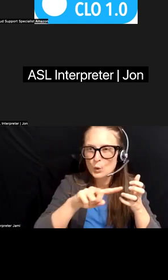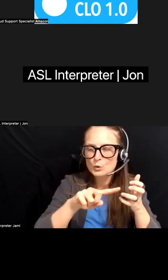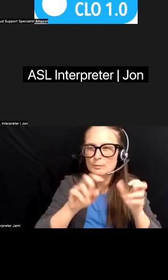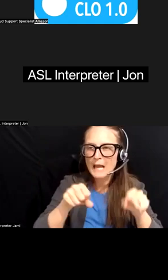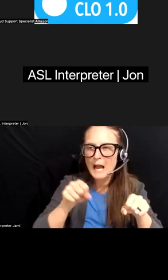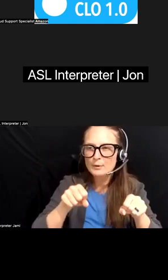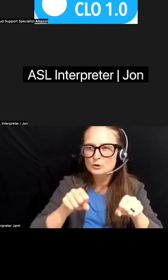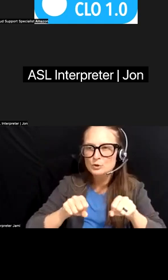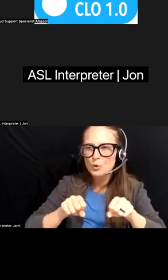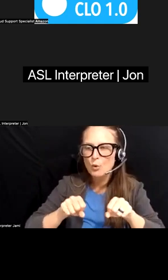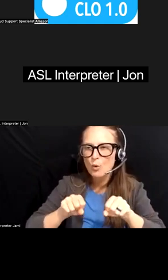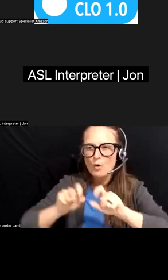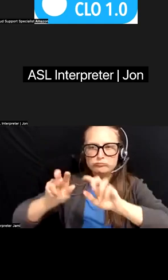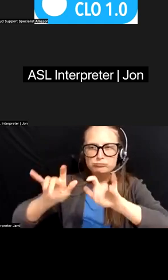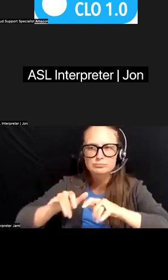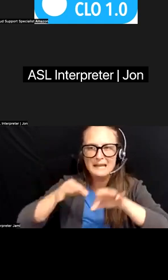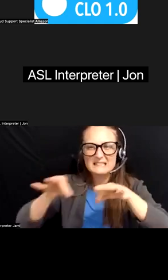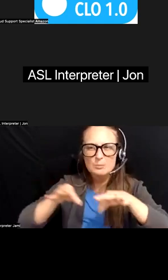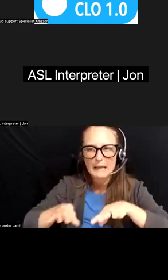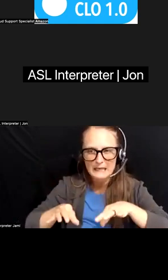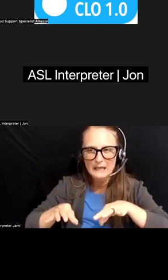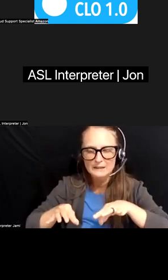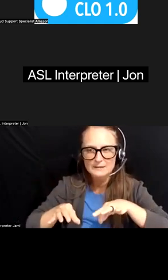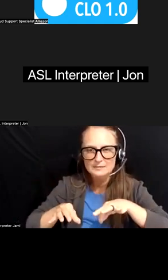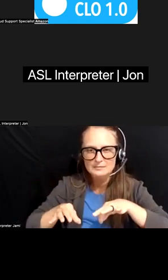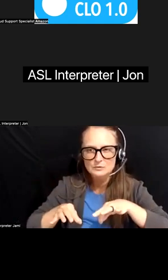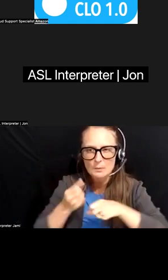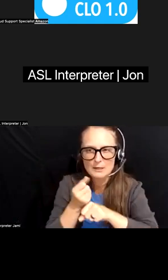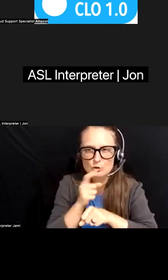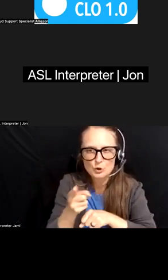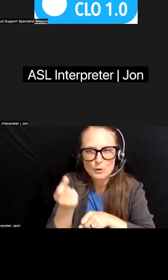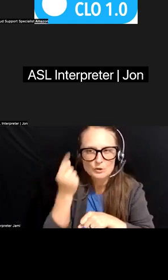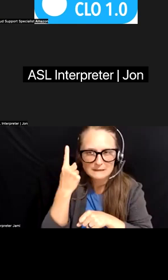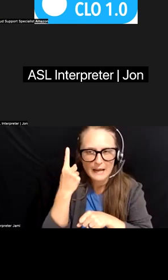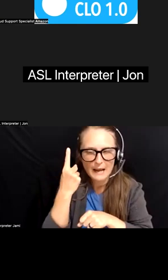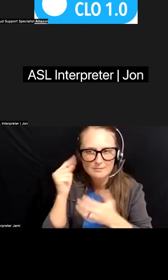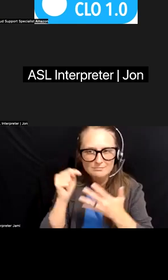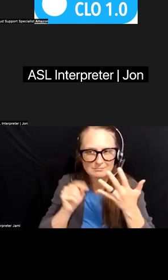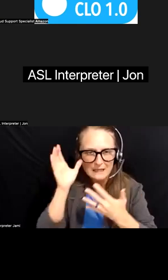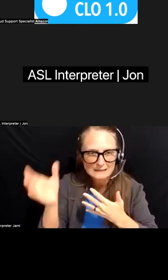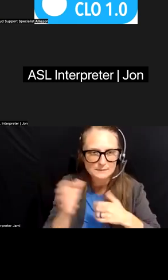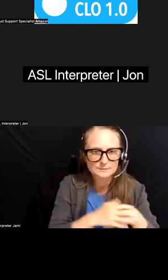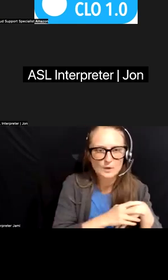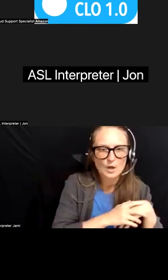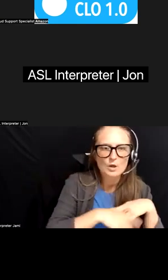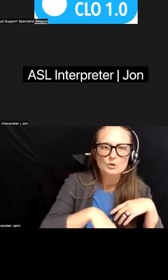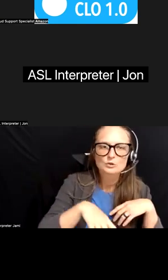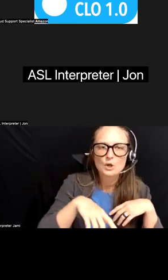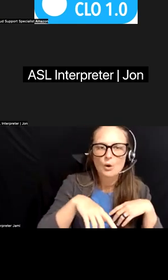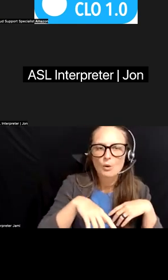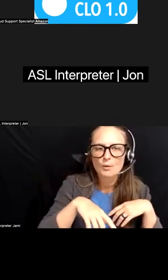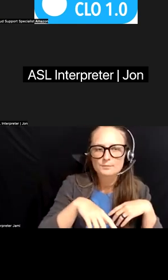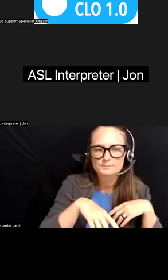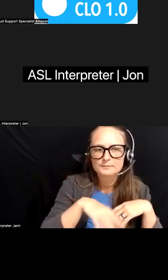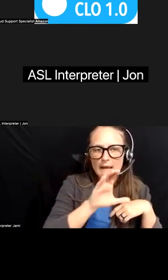you understood some of the core concepts. So capital expense, or CapEx, we call, is